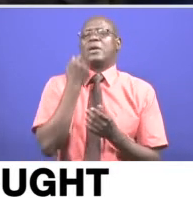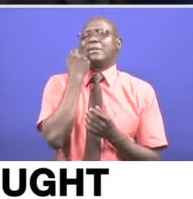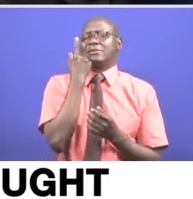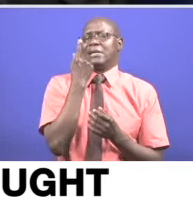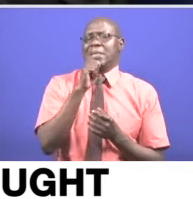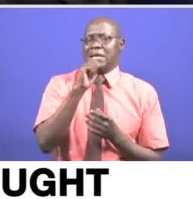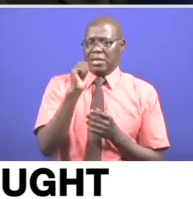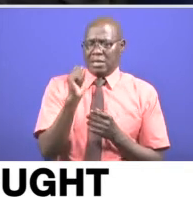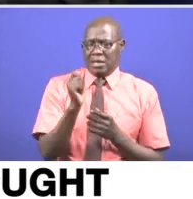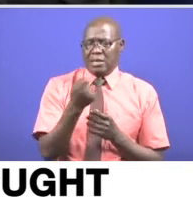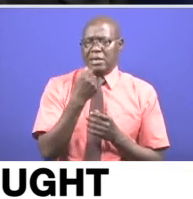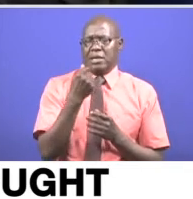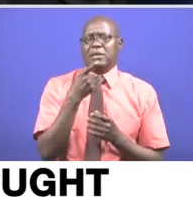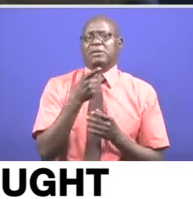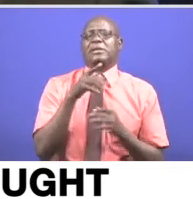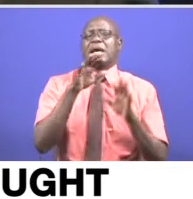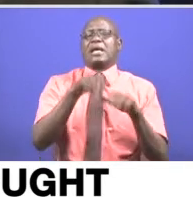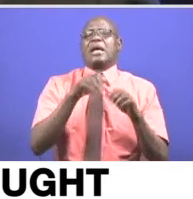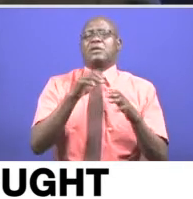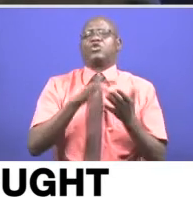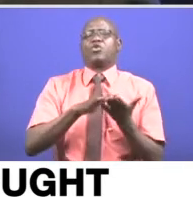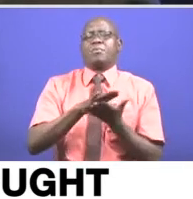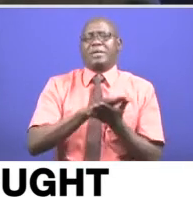said to be an agricultural-based